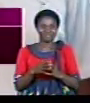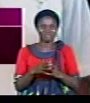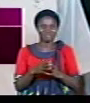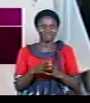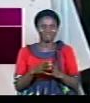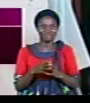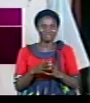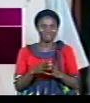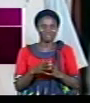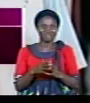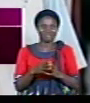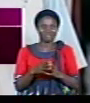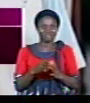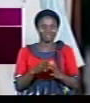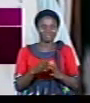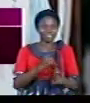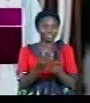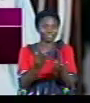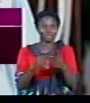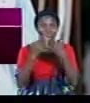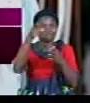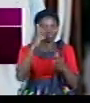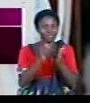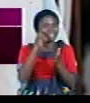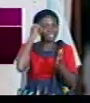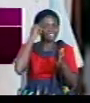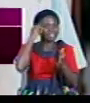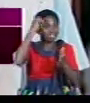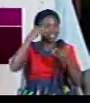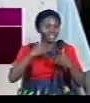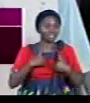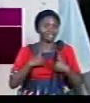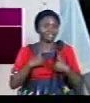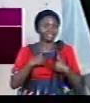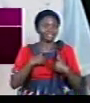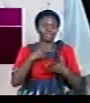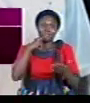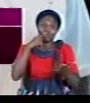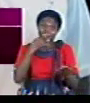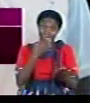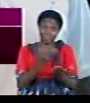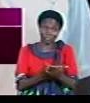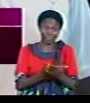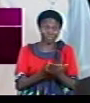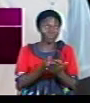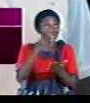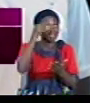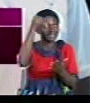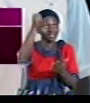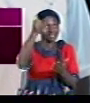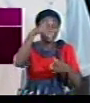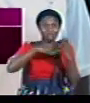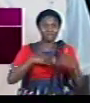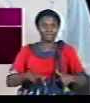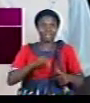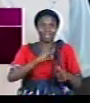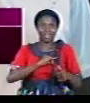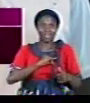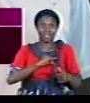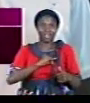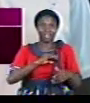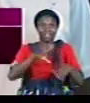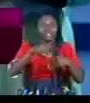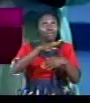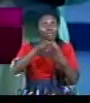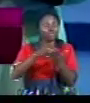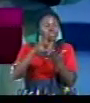He has really proven himself big in my life. I want to return all glory to him. It is only by him that this is made